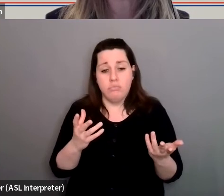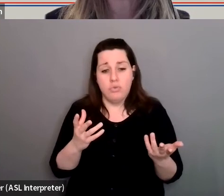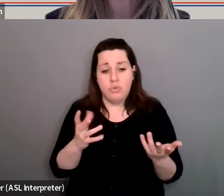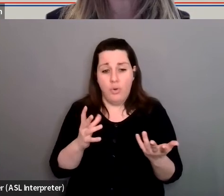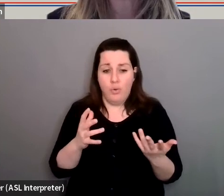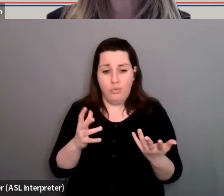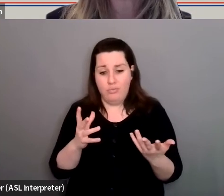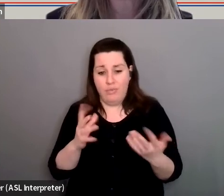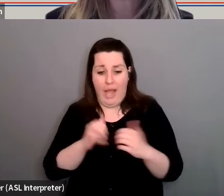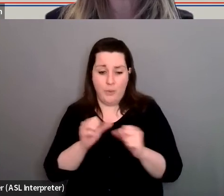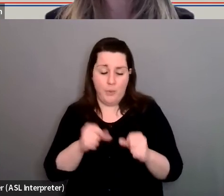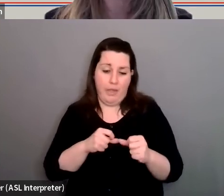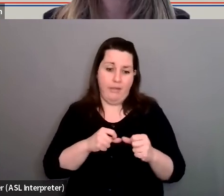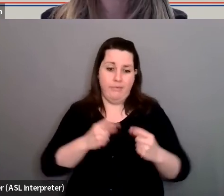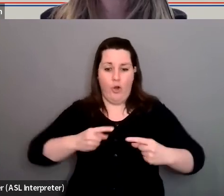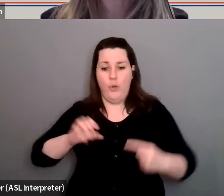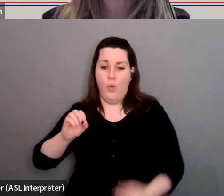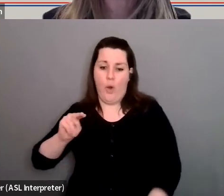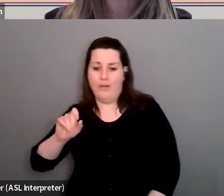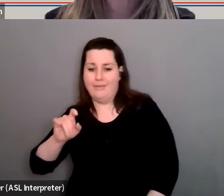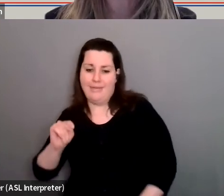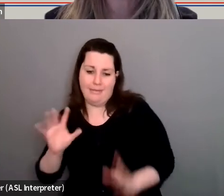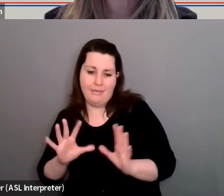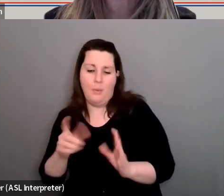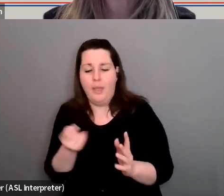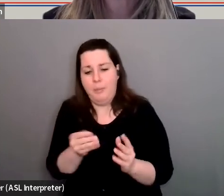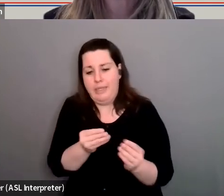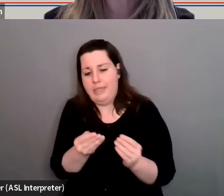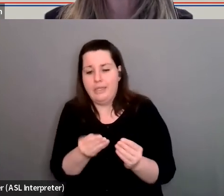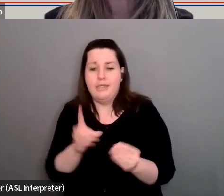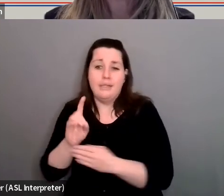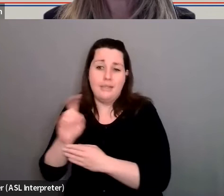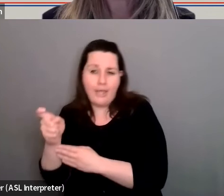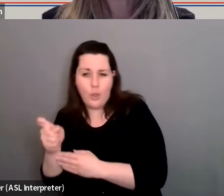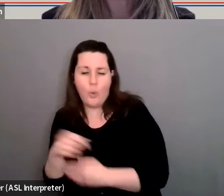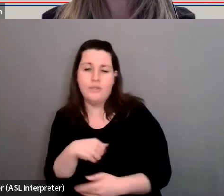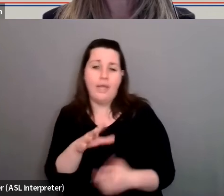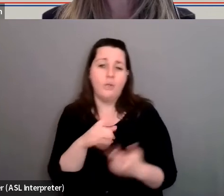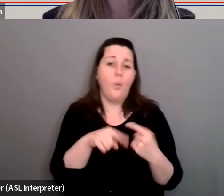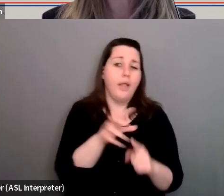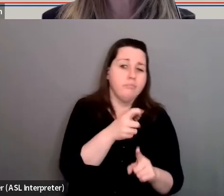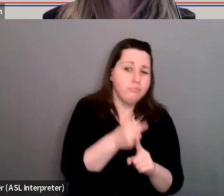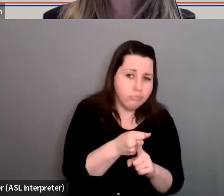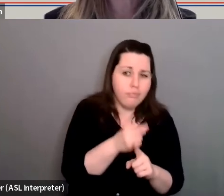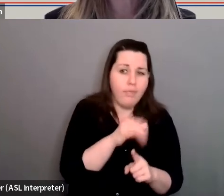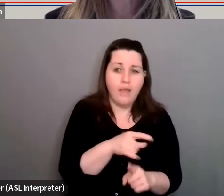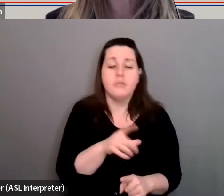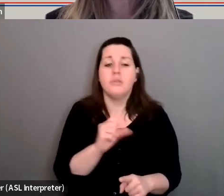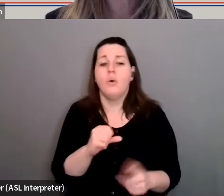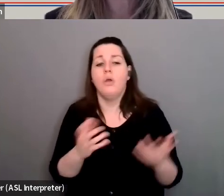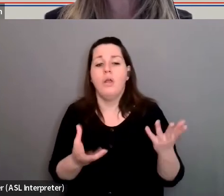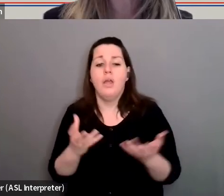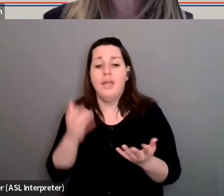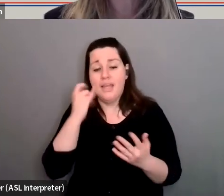that disability. So a little bit of finesse there between diagnosed and the onset. But if they are over the age